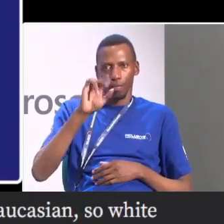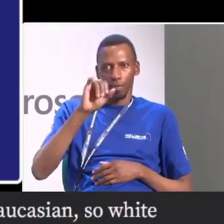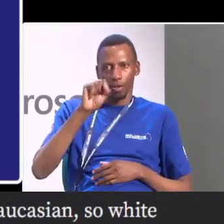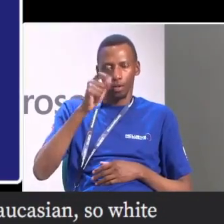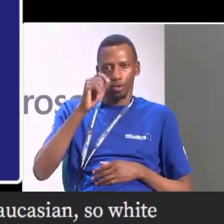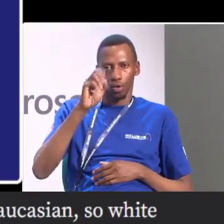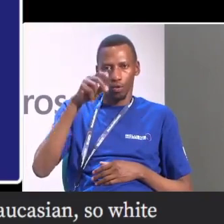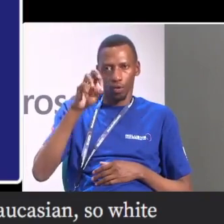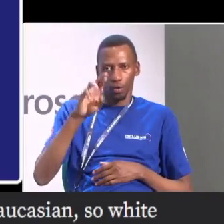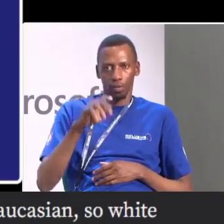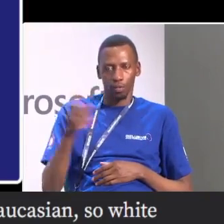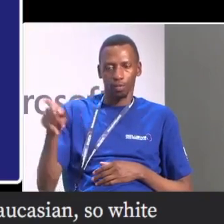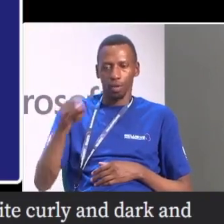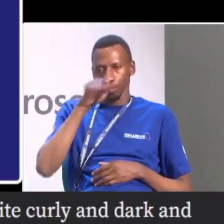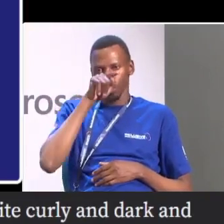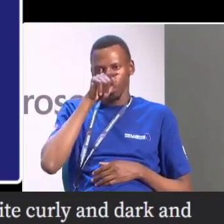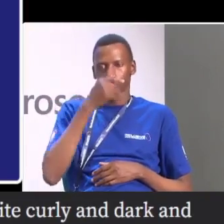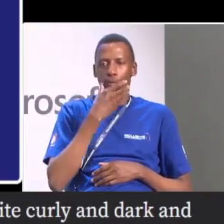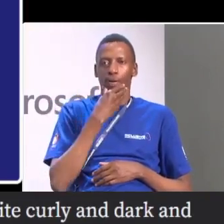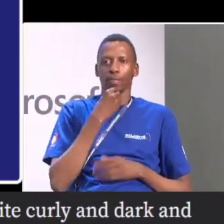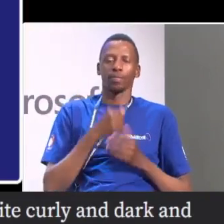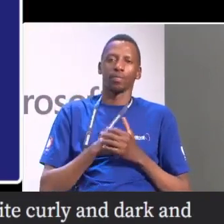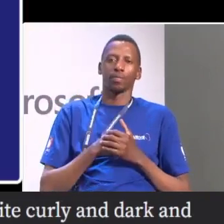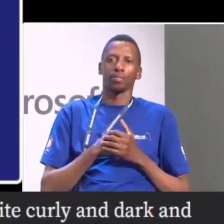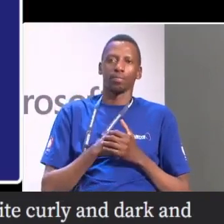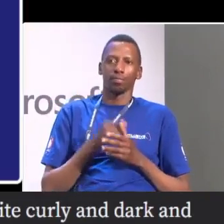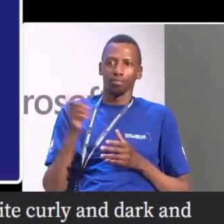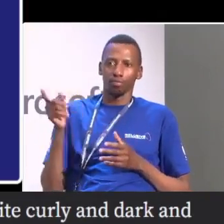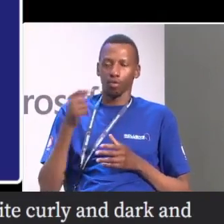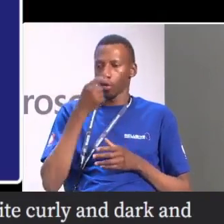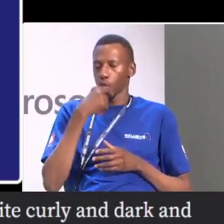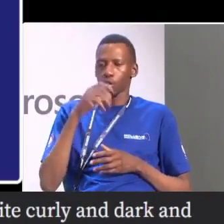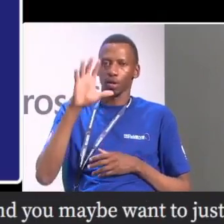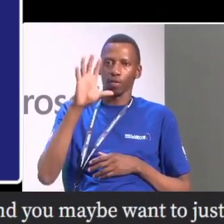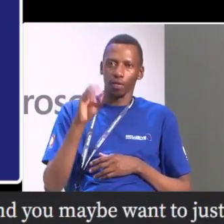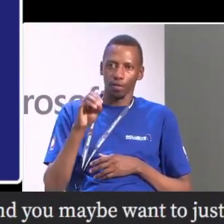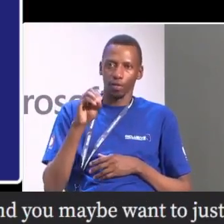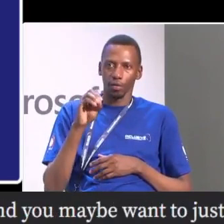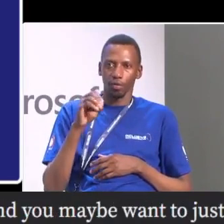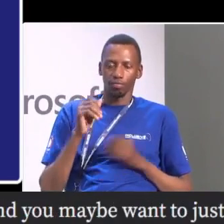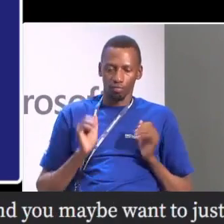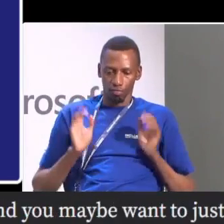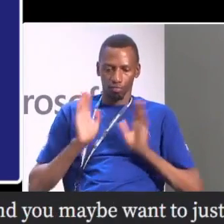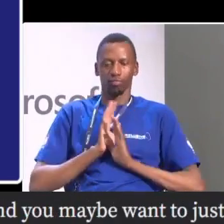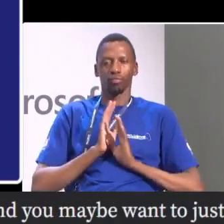with brownish gray hair. I'm in my 50s, and I'm wearing a suit.